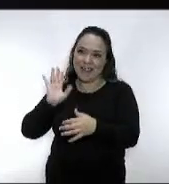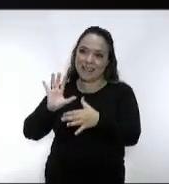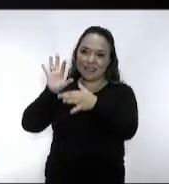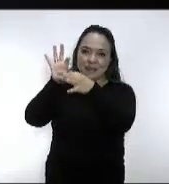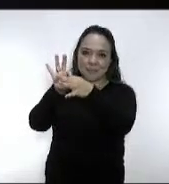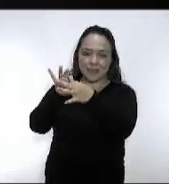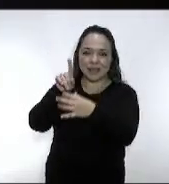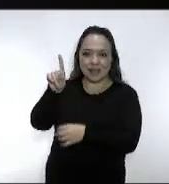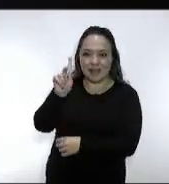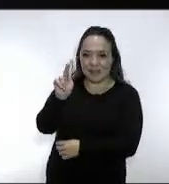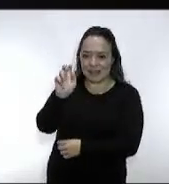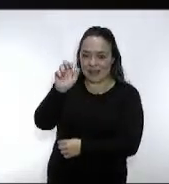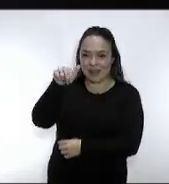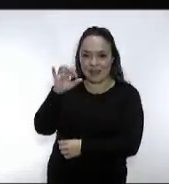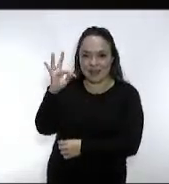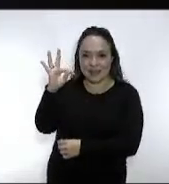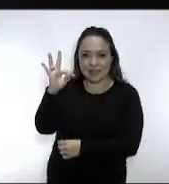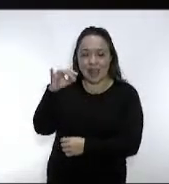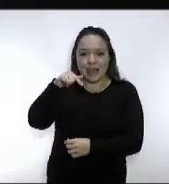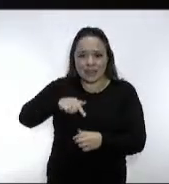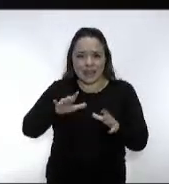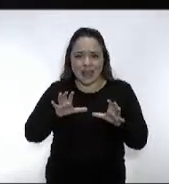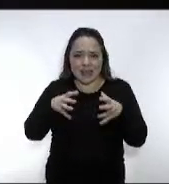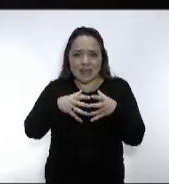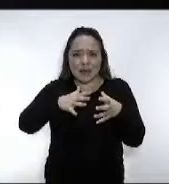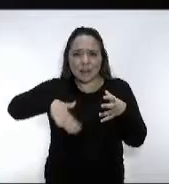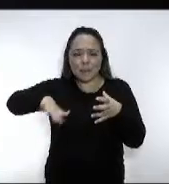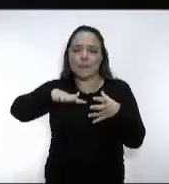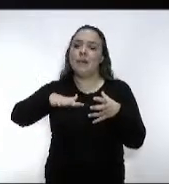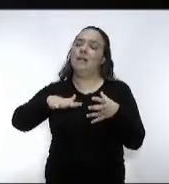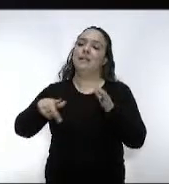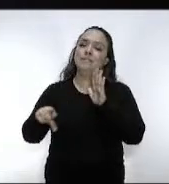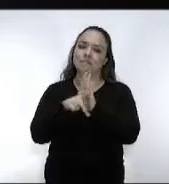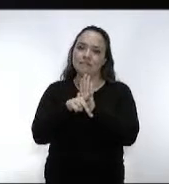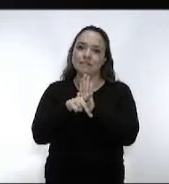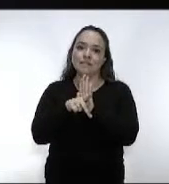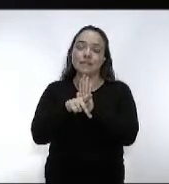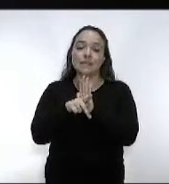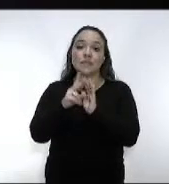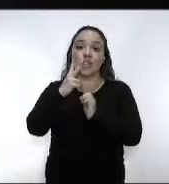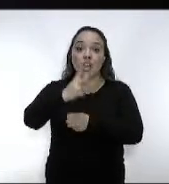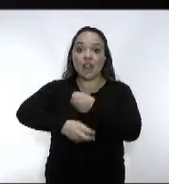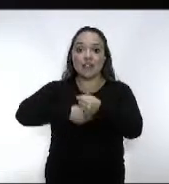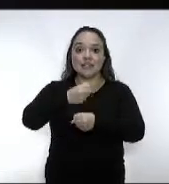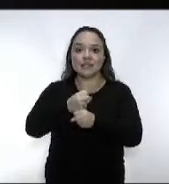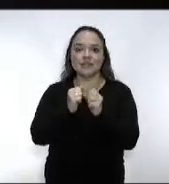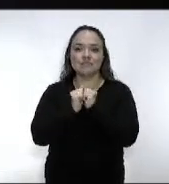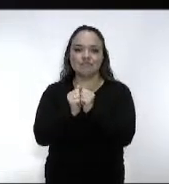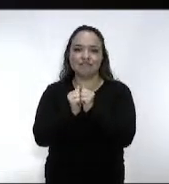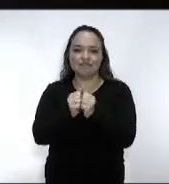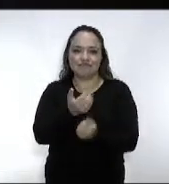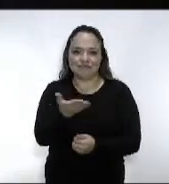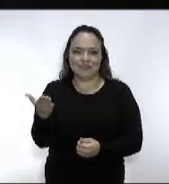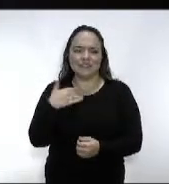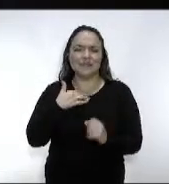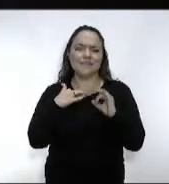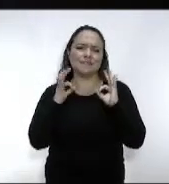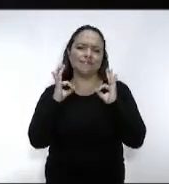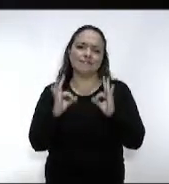University, especially the team of the American Academy, has lived with you along those 2 years. These 2 years, we are